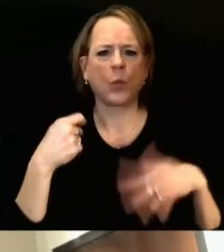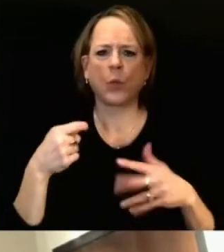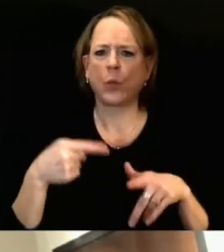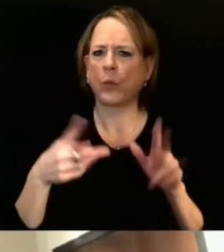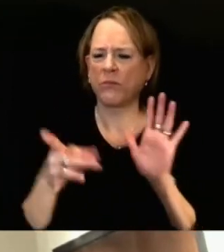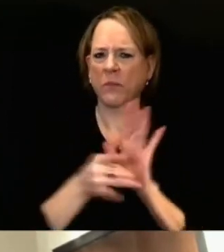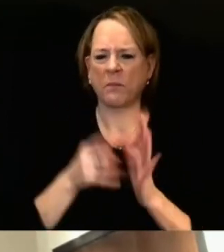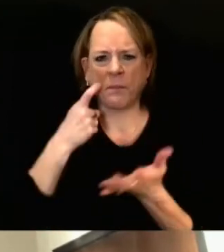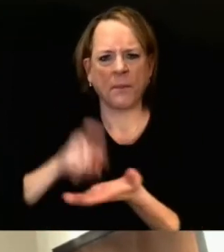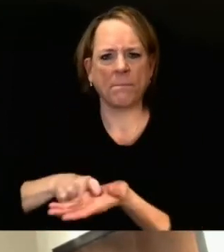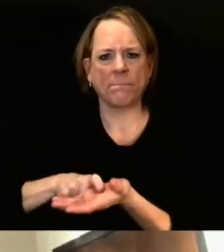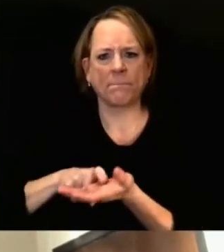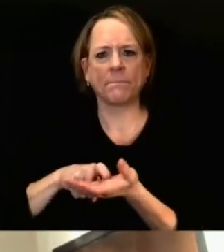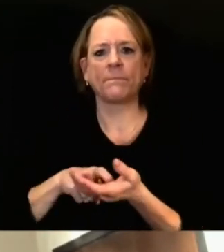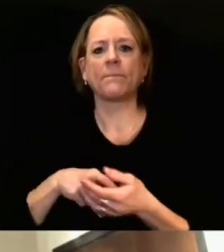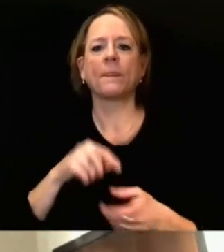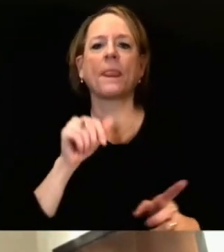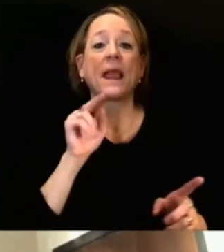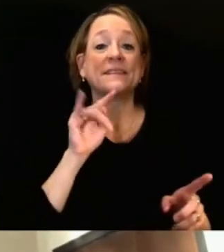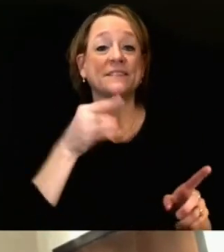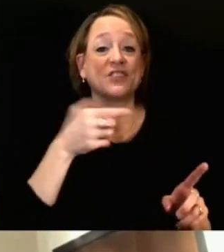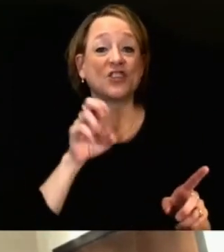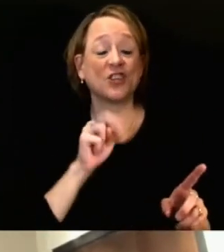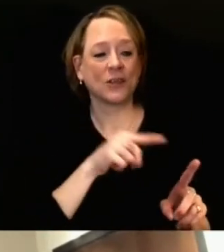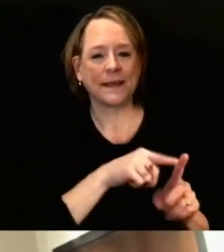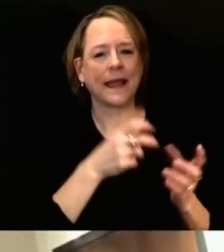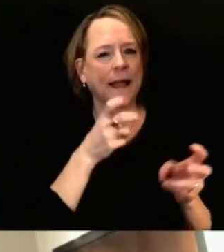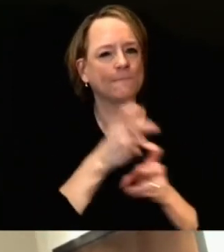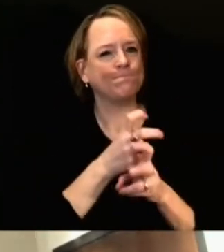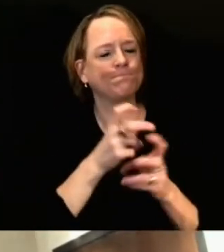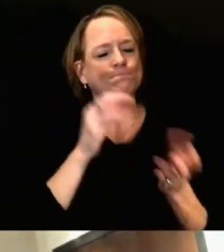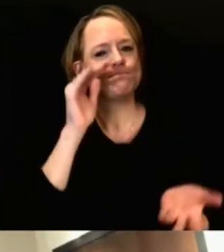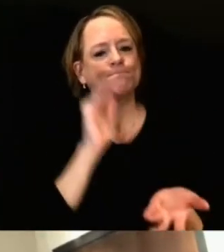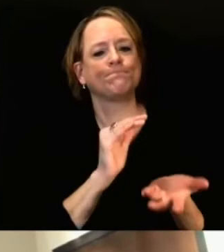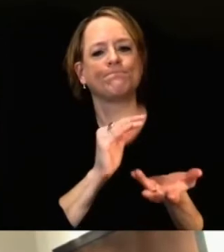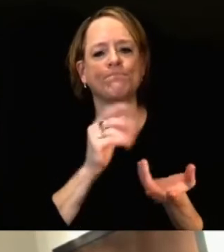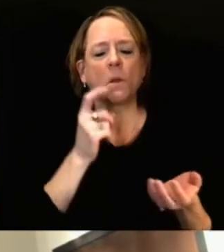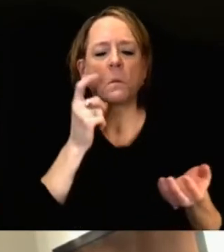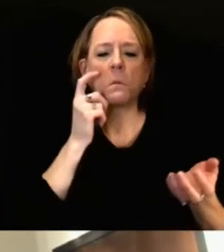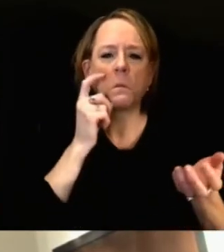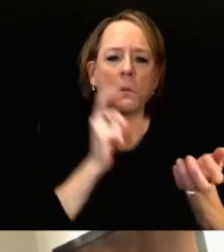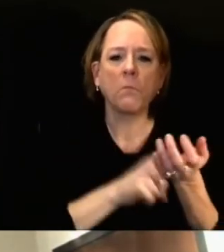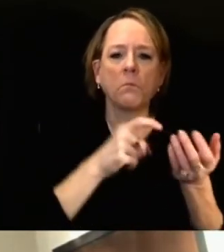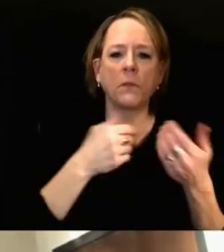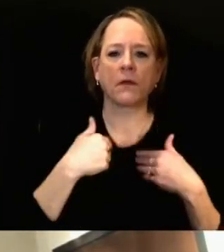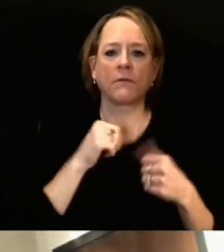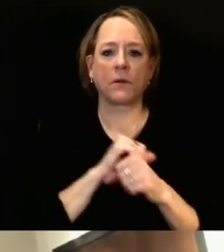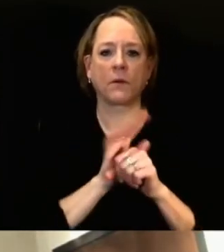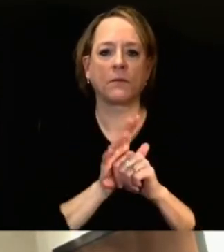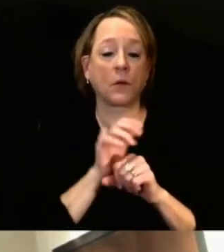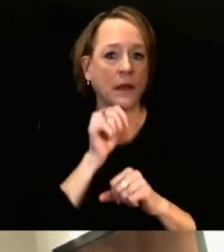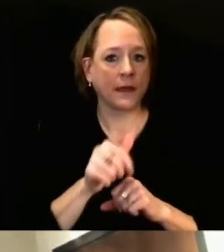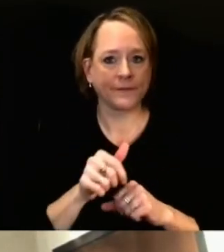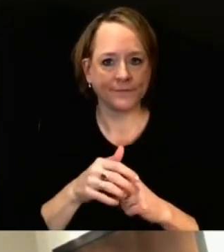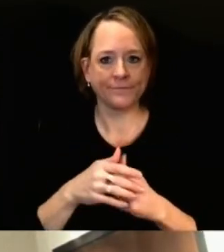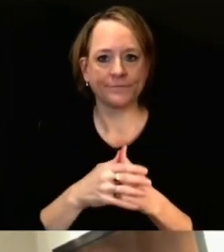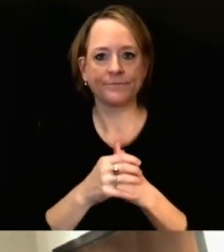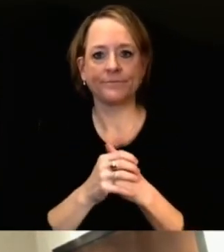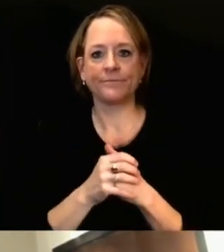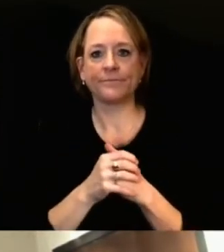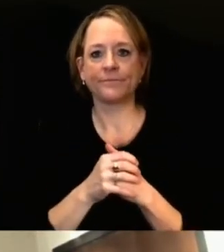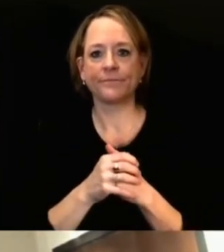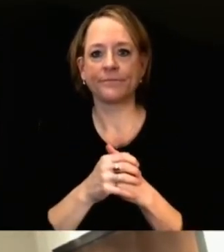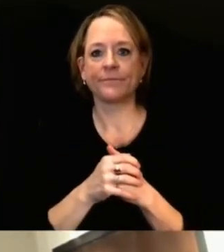detect a protein on the virus. And when we've compared how antigen tests compare to PCR, they don't detect as